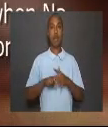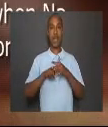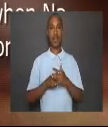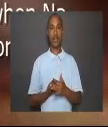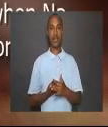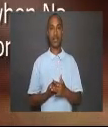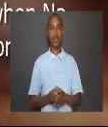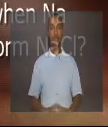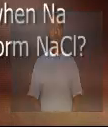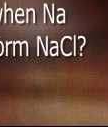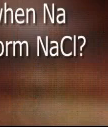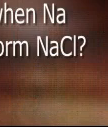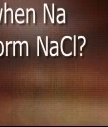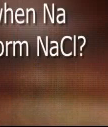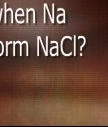Begin.